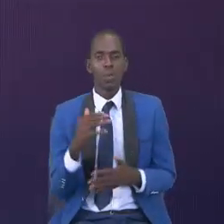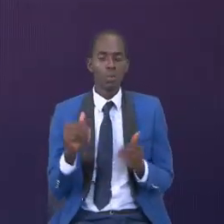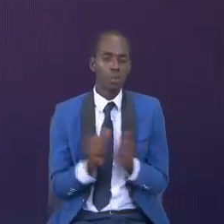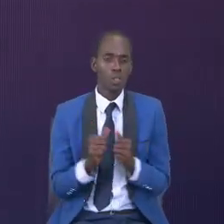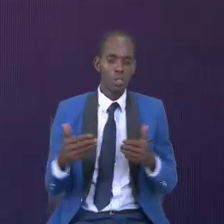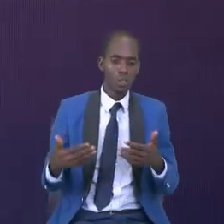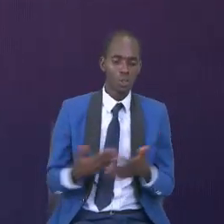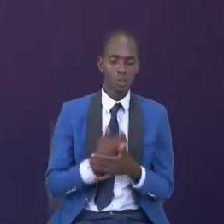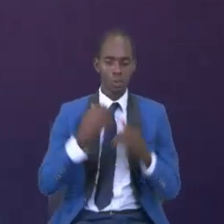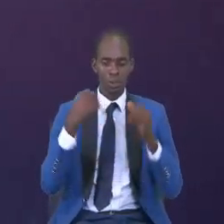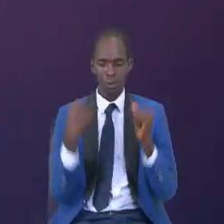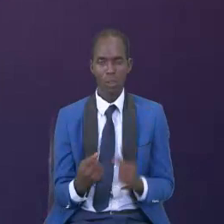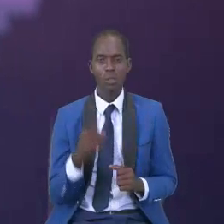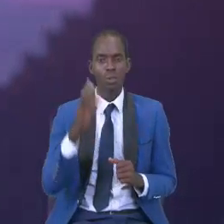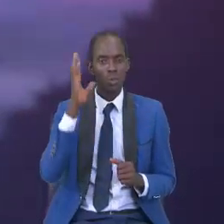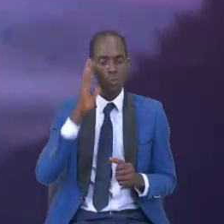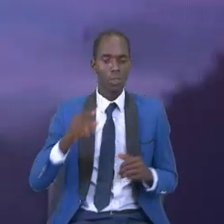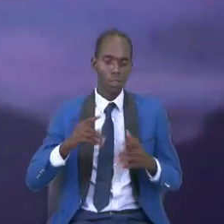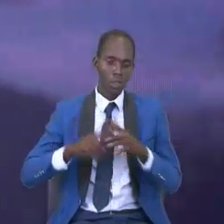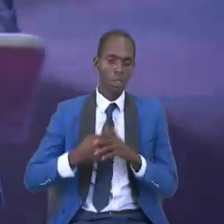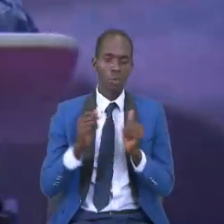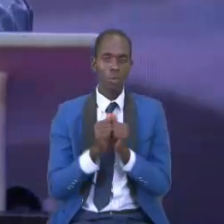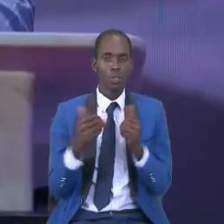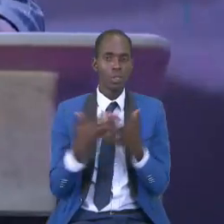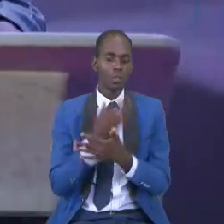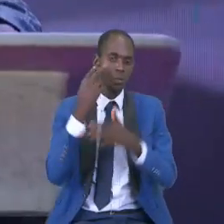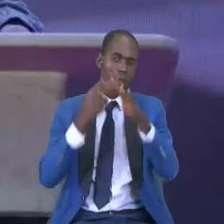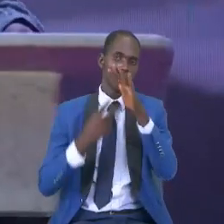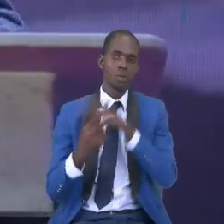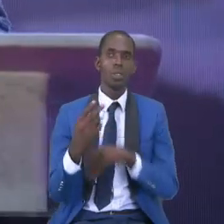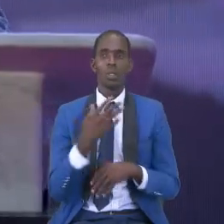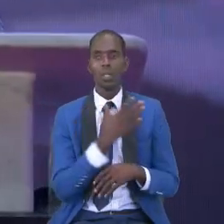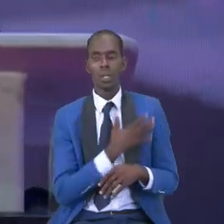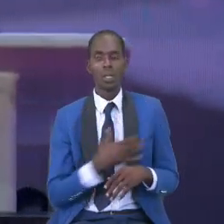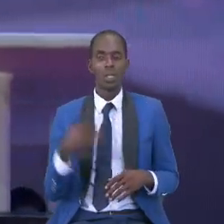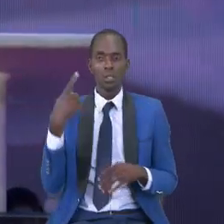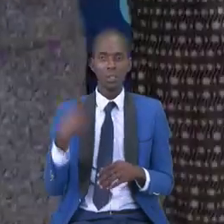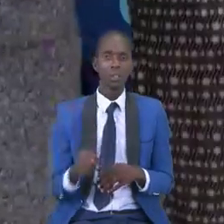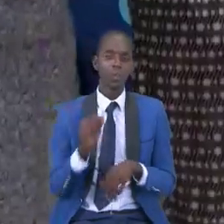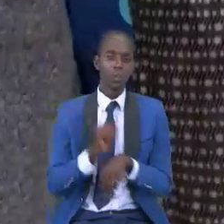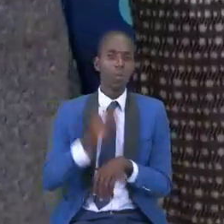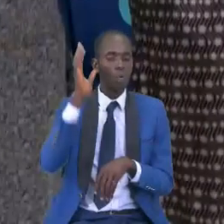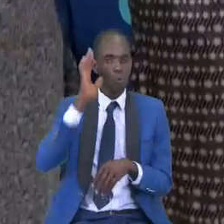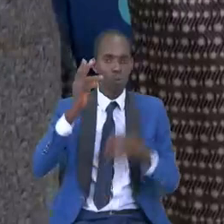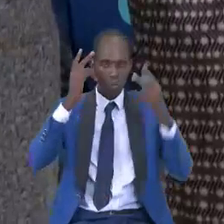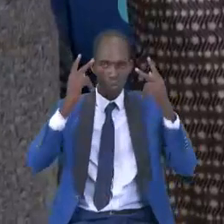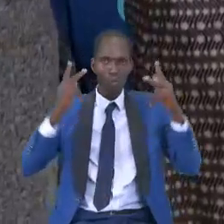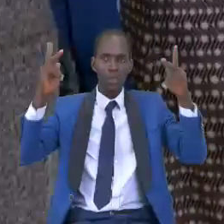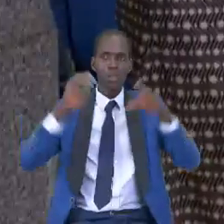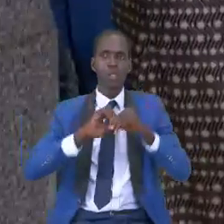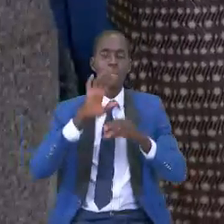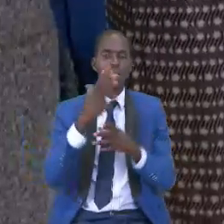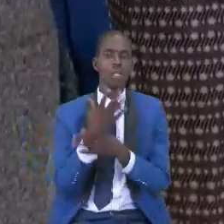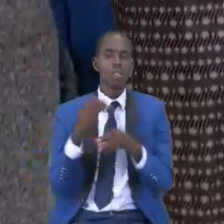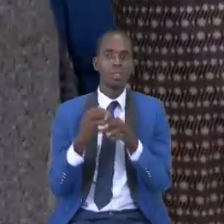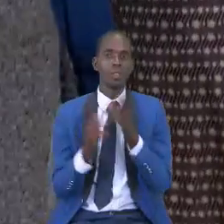vision, and the ministry, the work will prosper in your hand in Jesus' name. Open your mouth now and pray, talk